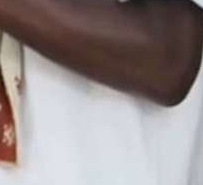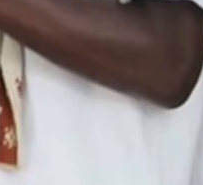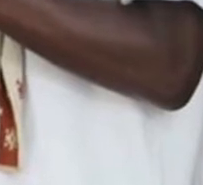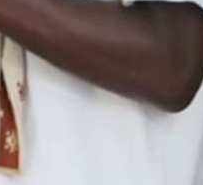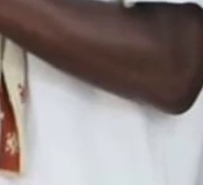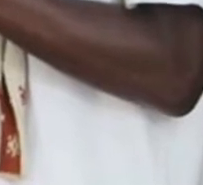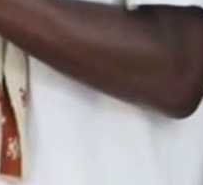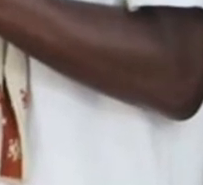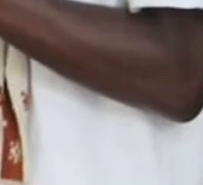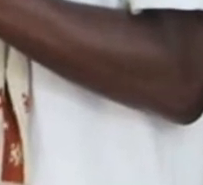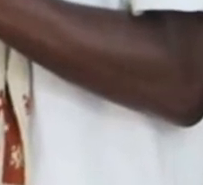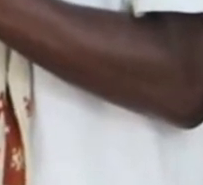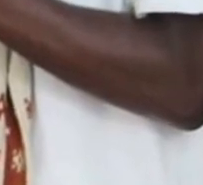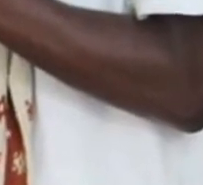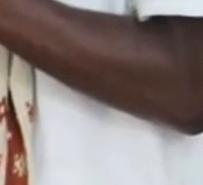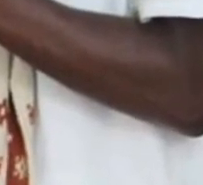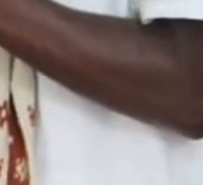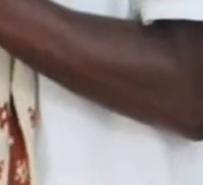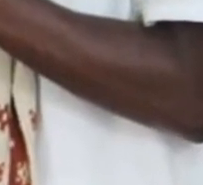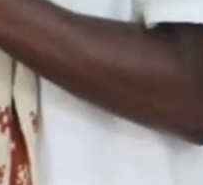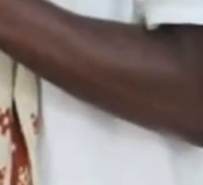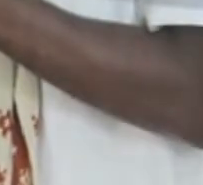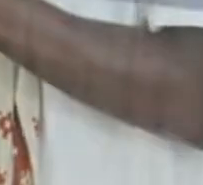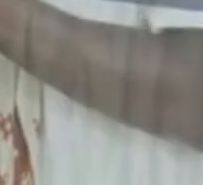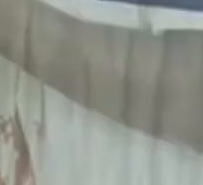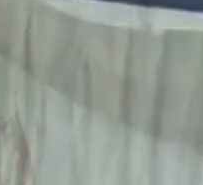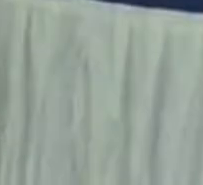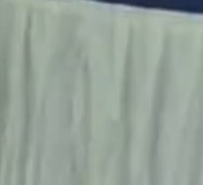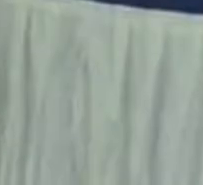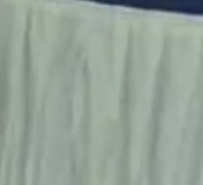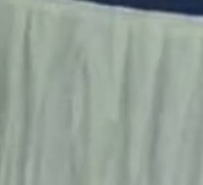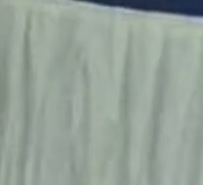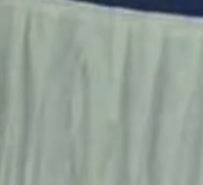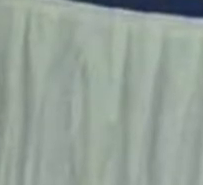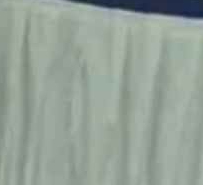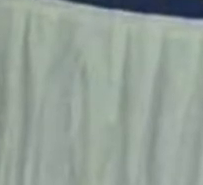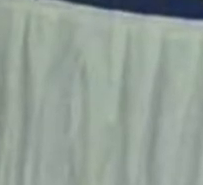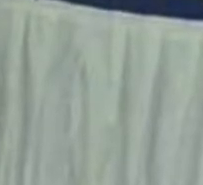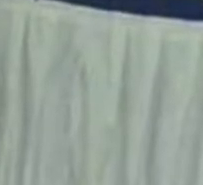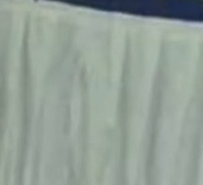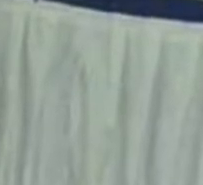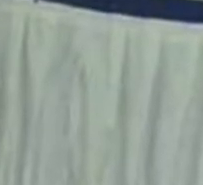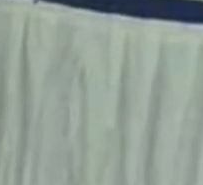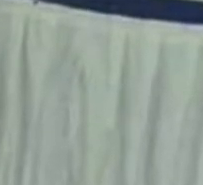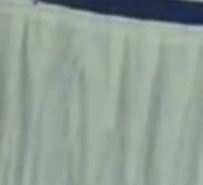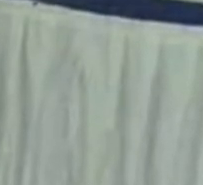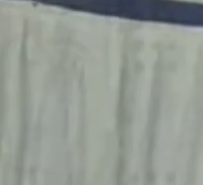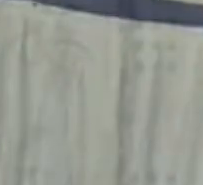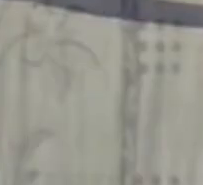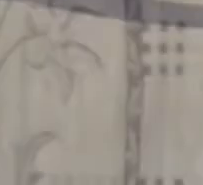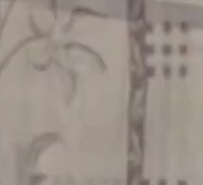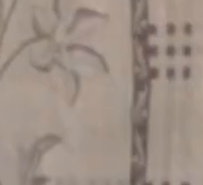Lamin D. Sonko was born in 1988 in a village in Nyumi called Berending. He attended Serekunda Primary